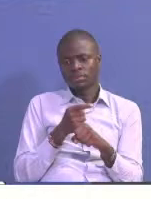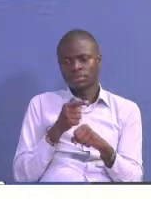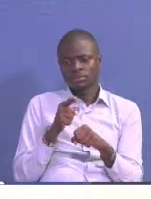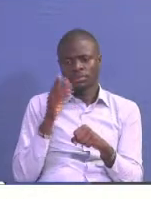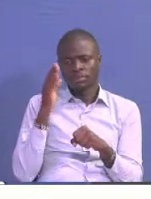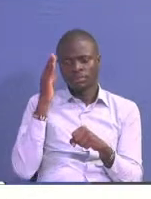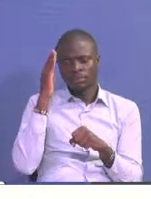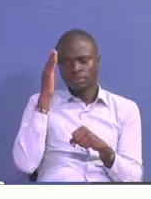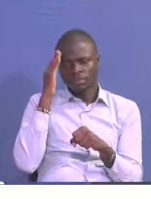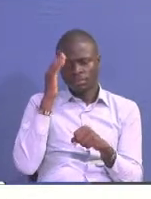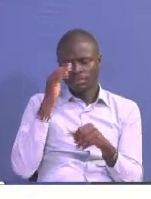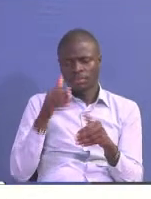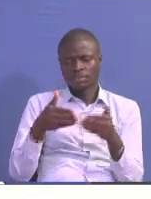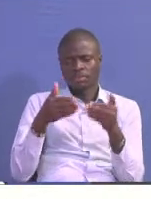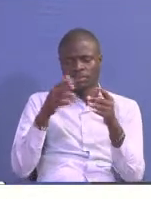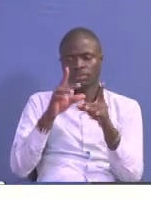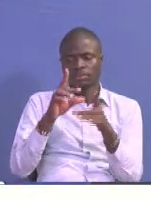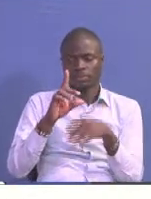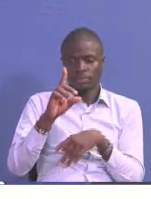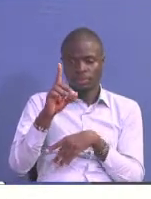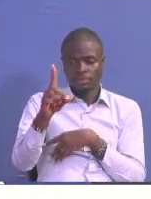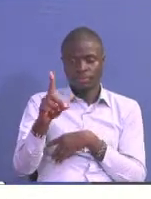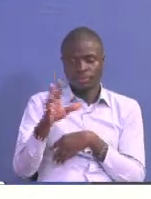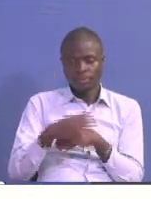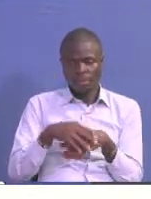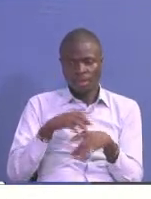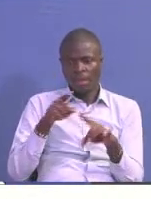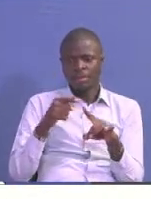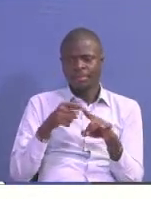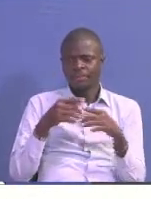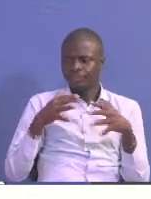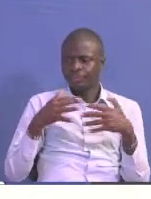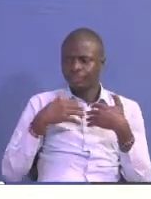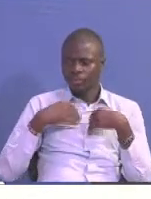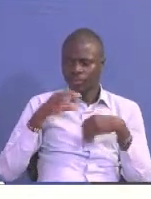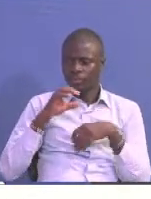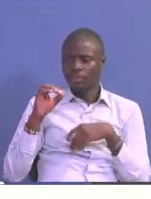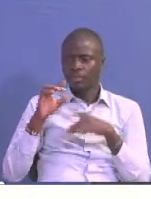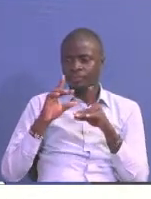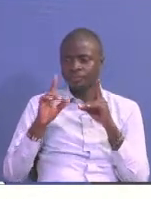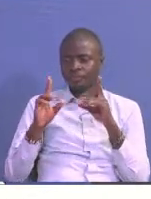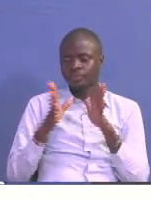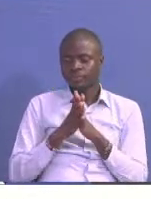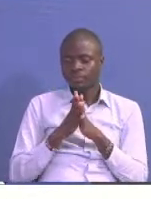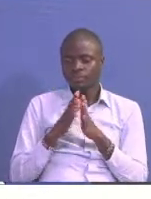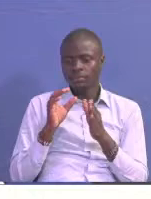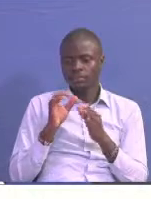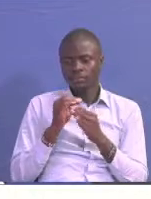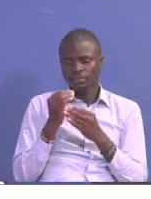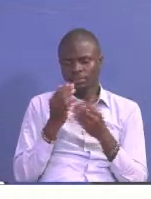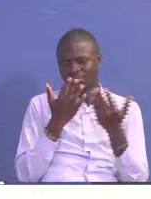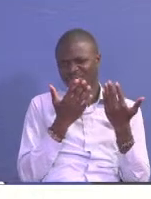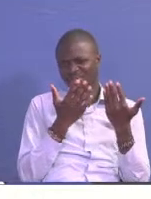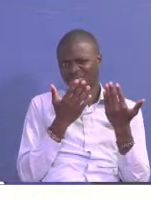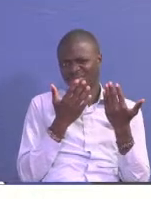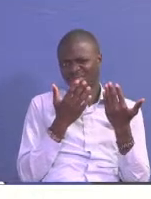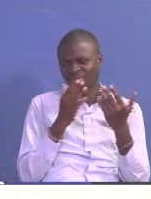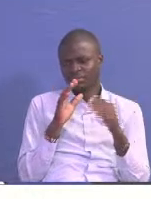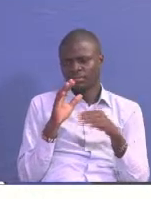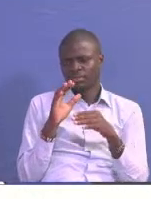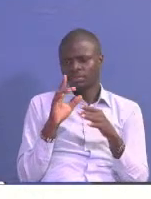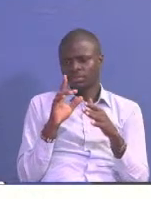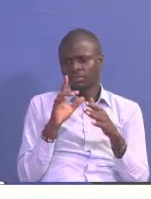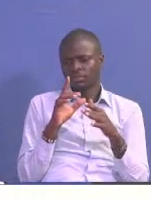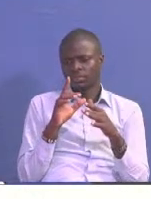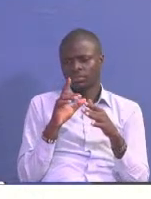knew, it gives them direction. When people don't have direction, or expectation,